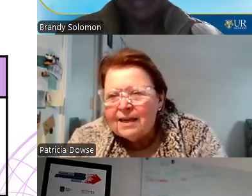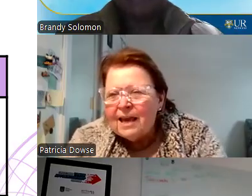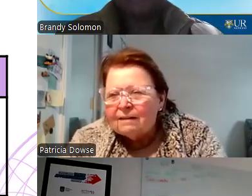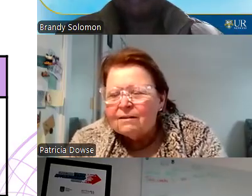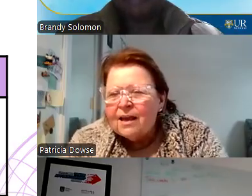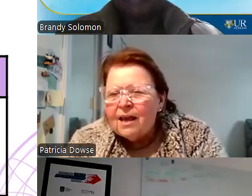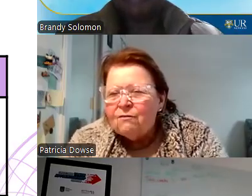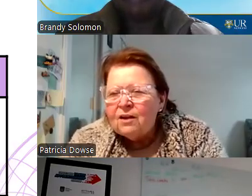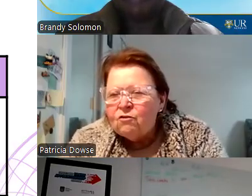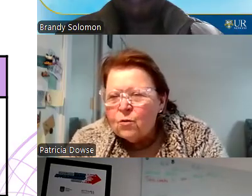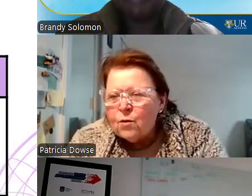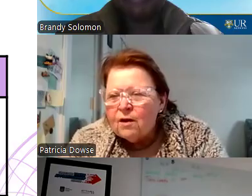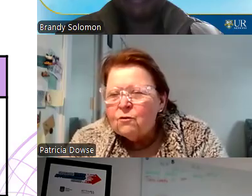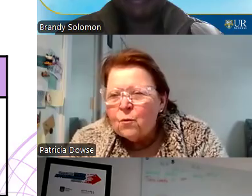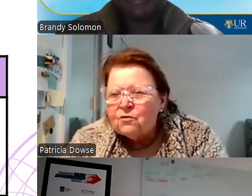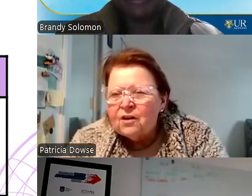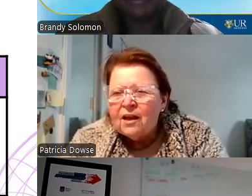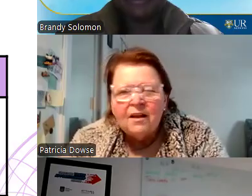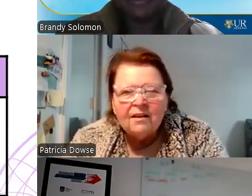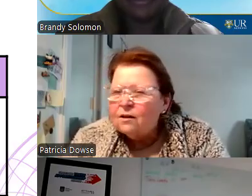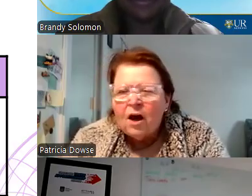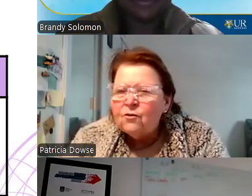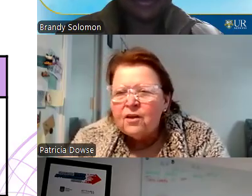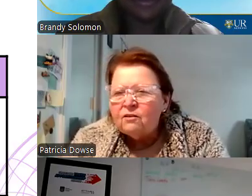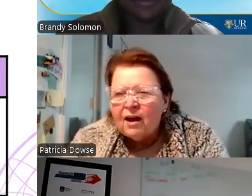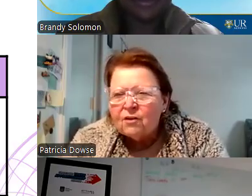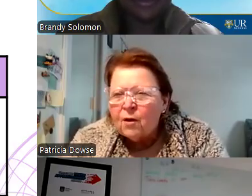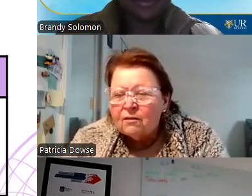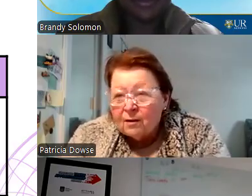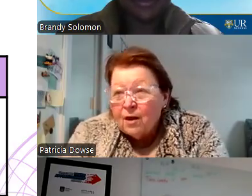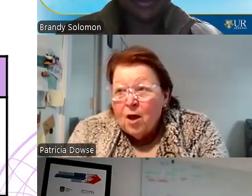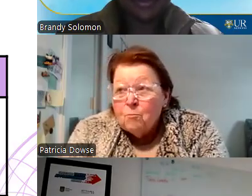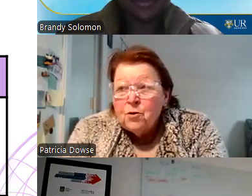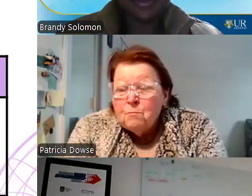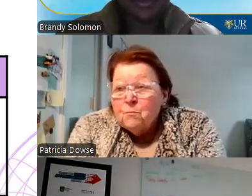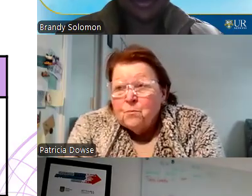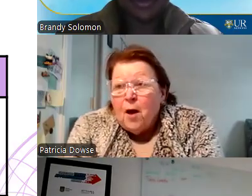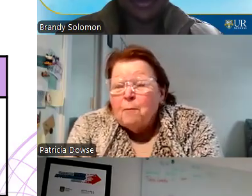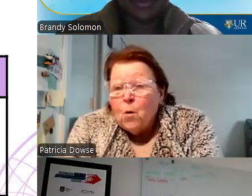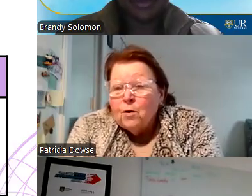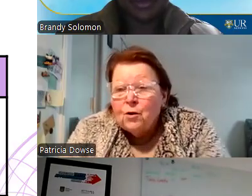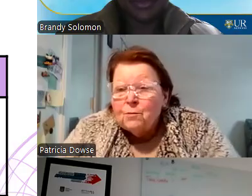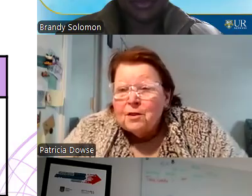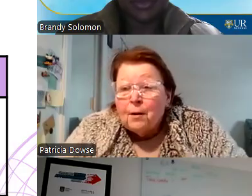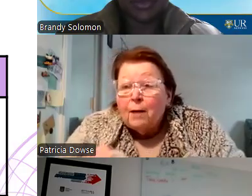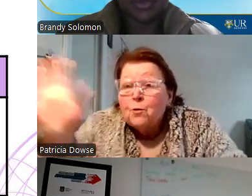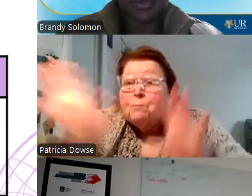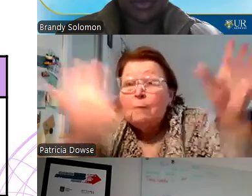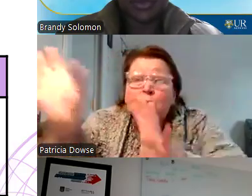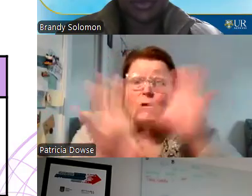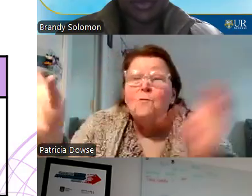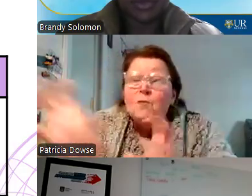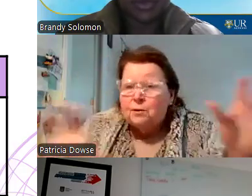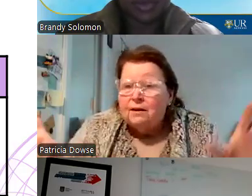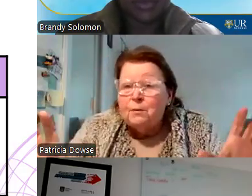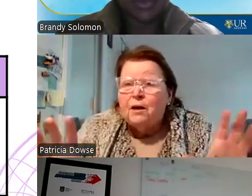happen. They can't. If they do, if you force it, and then other things have to, it's like putting popcorn, you know what I mean? The popcorn